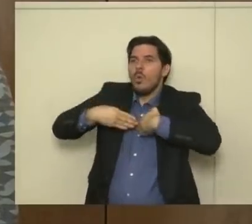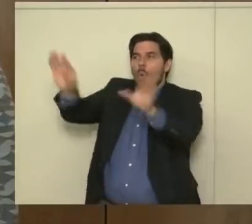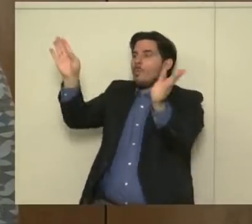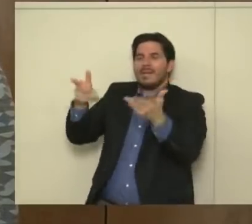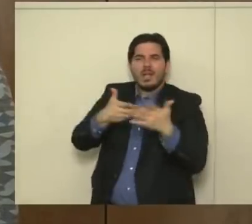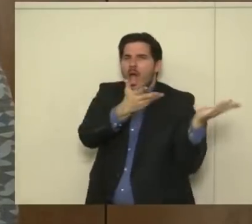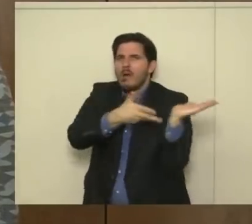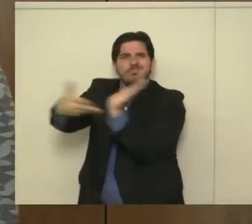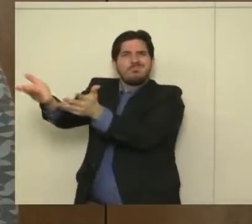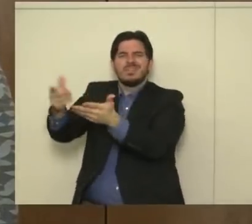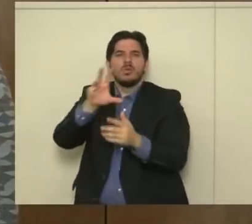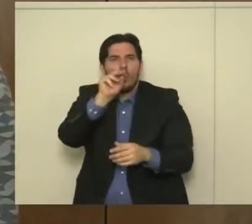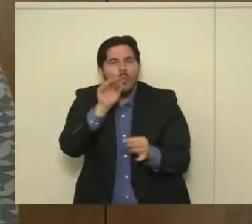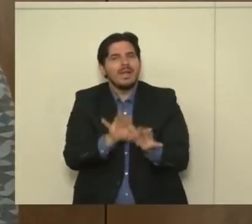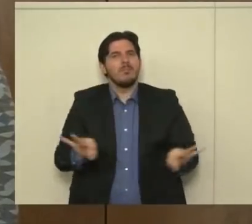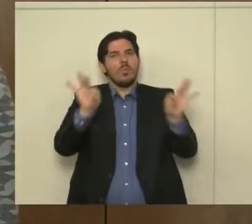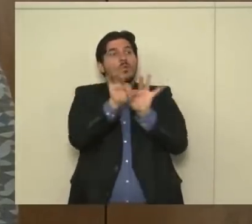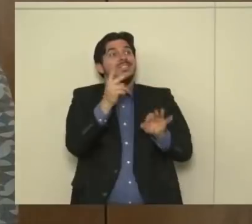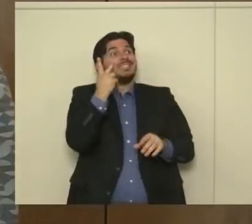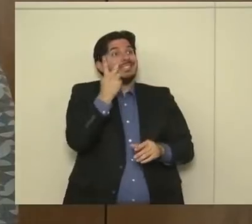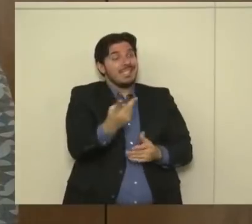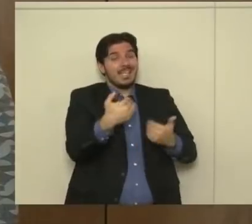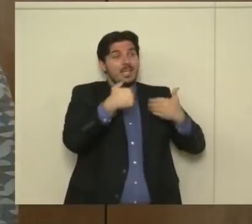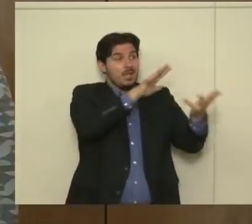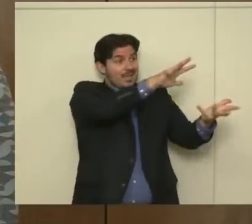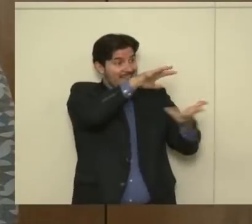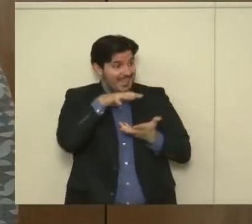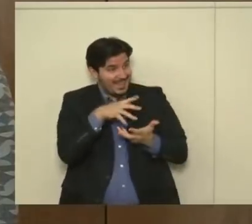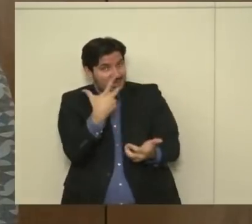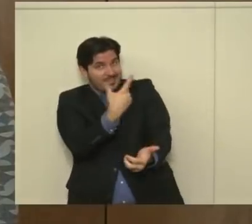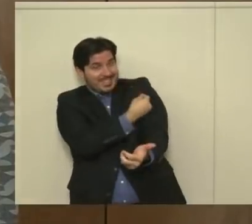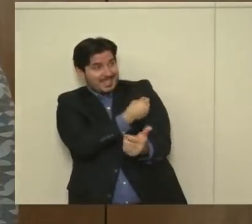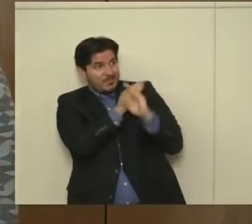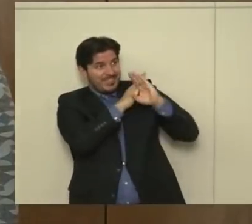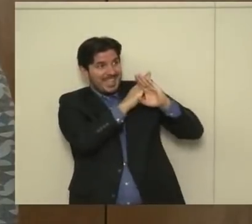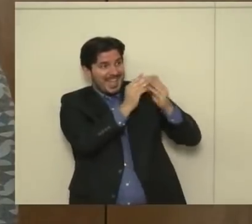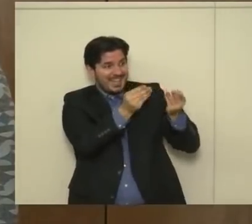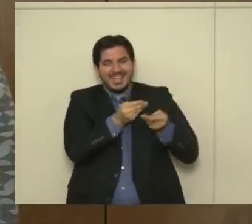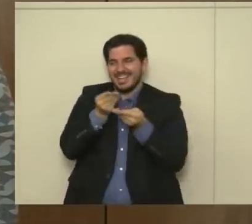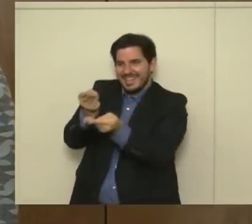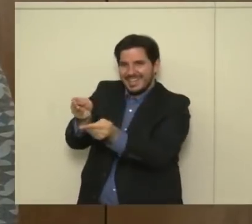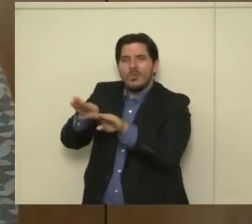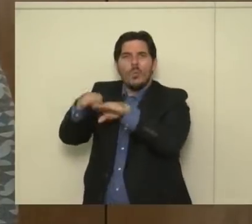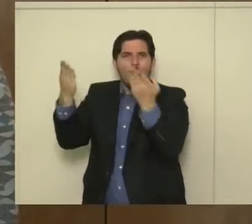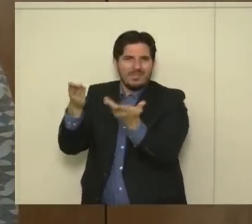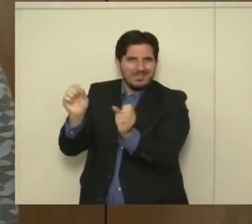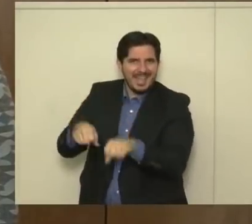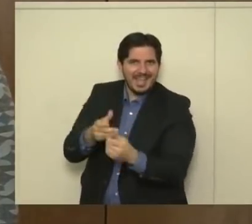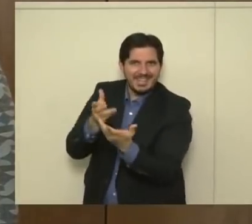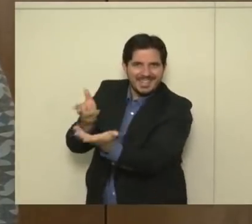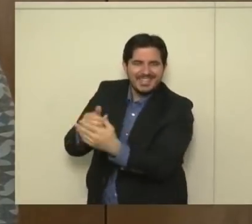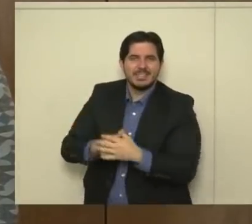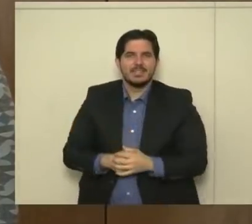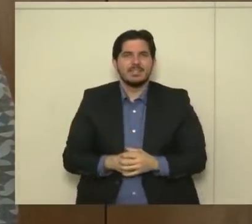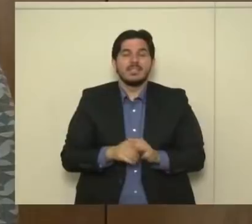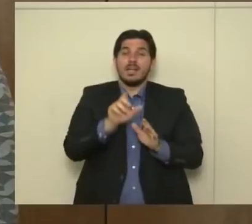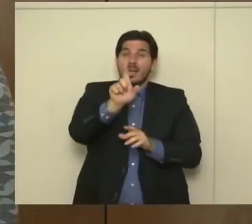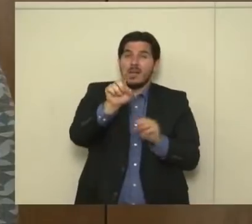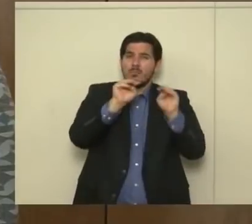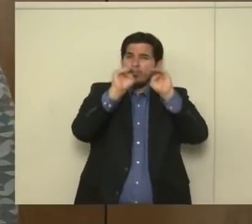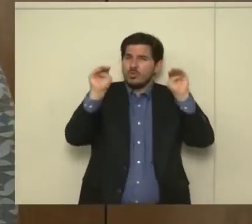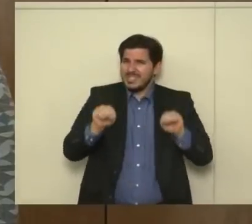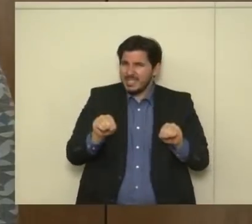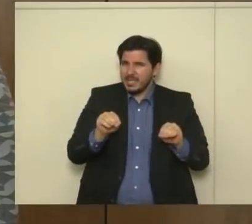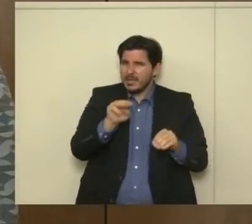there are implications and impacts to student outcomes. All right, so that's that one. Meow Wolf